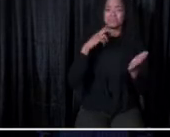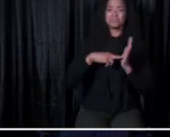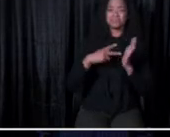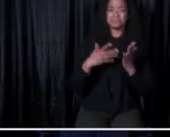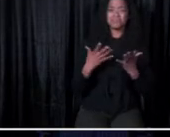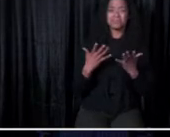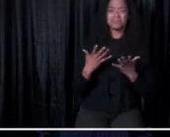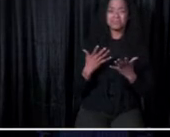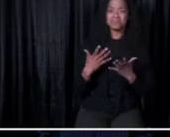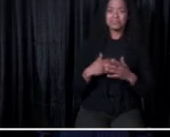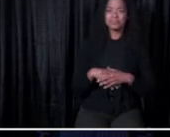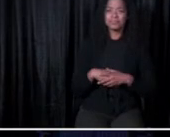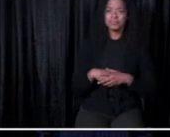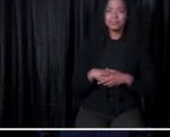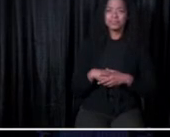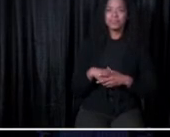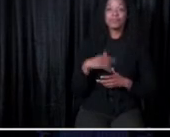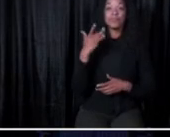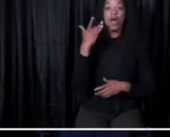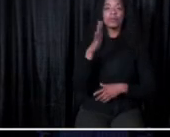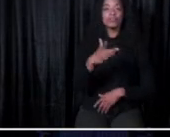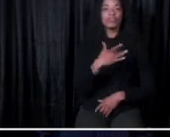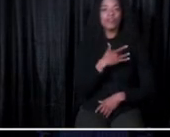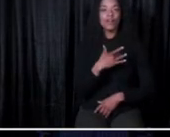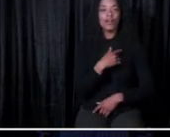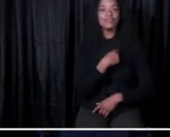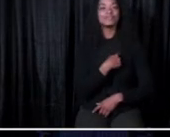Because your heart is on the left side.